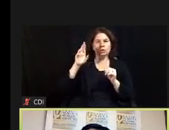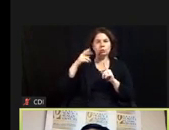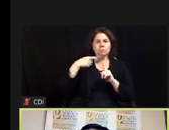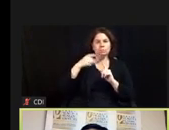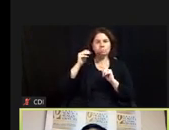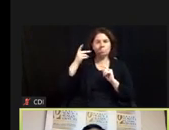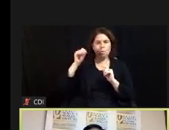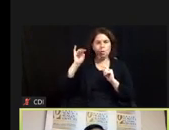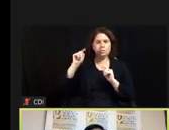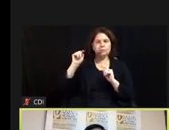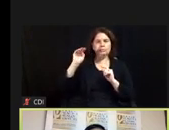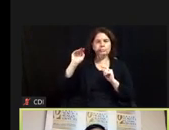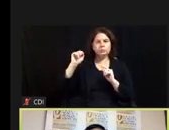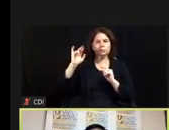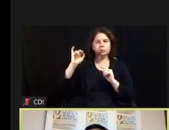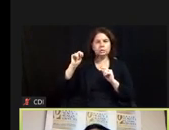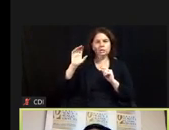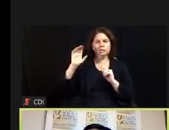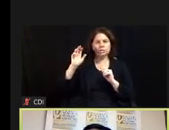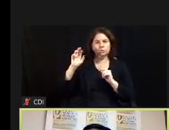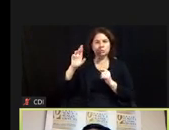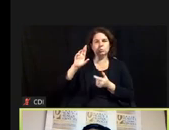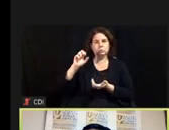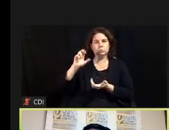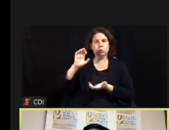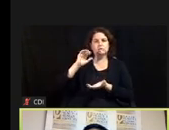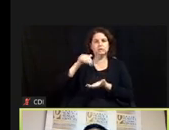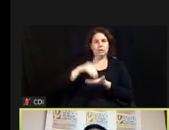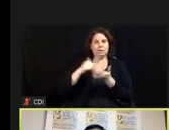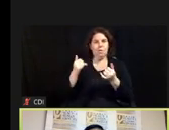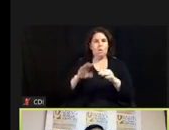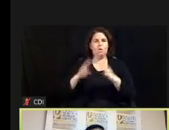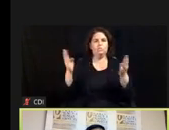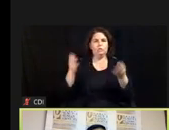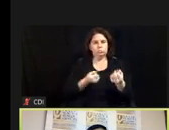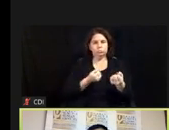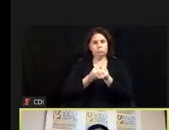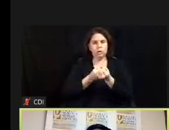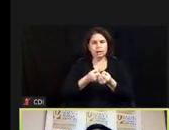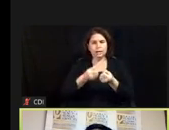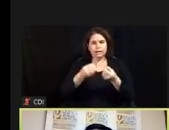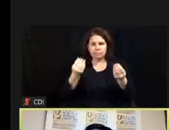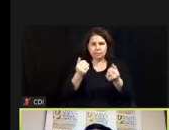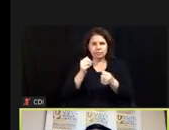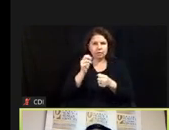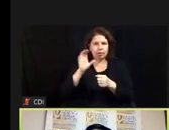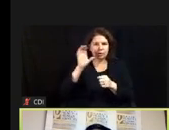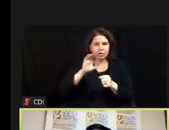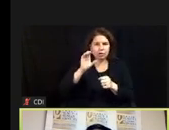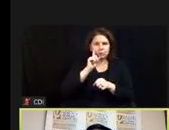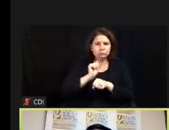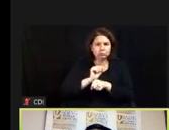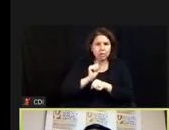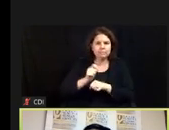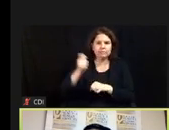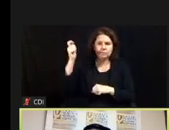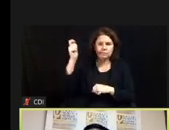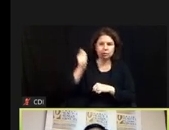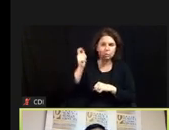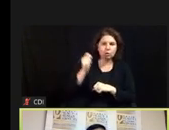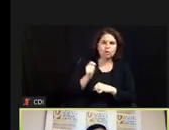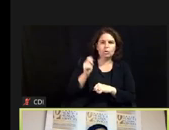provide career and employment services, including job search and unemployment benefits for those affected because of the